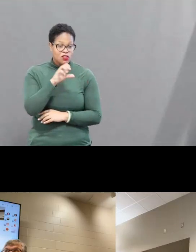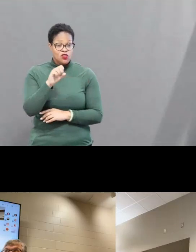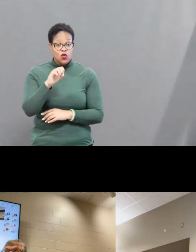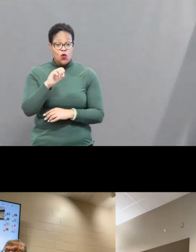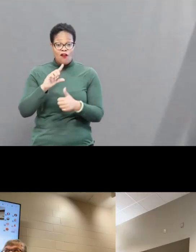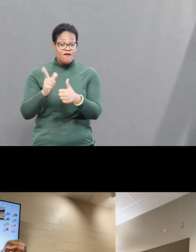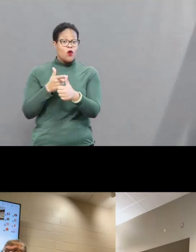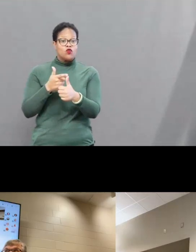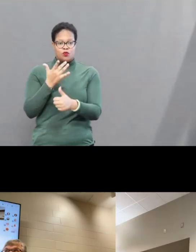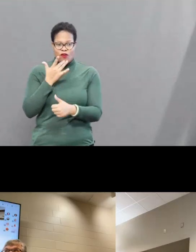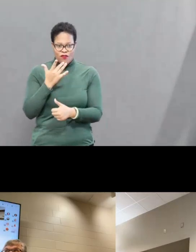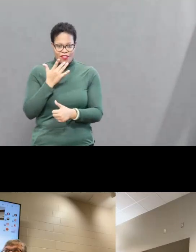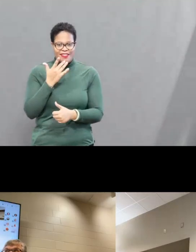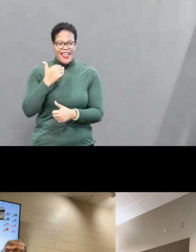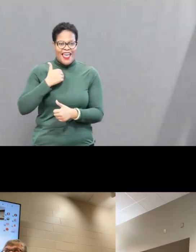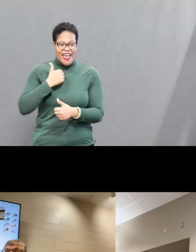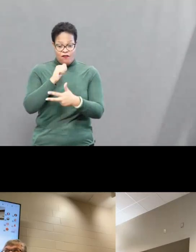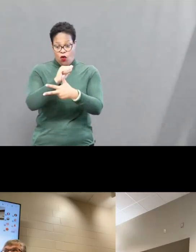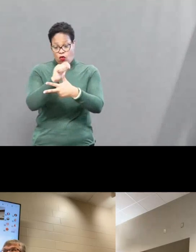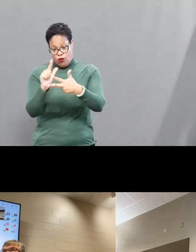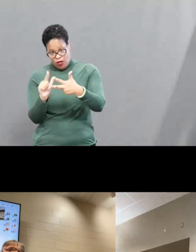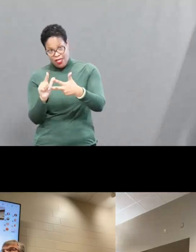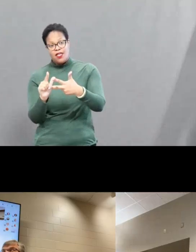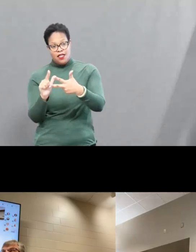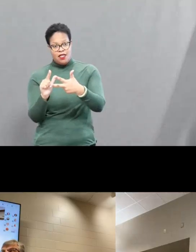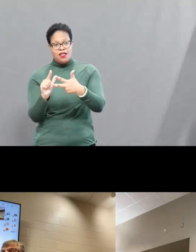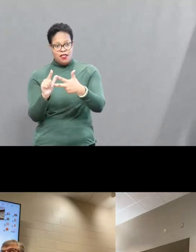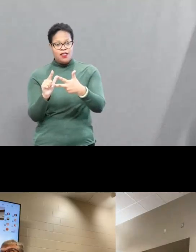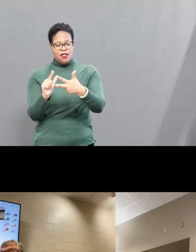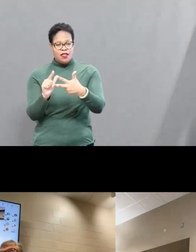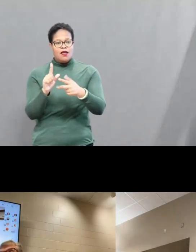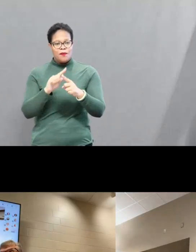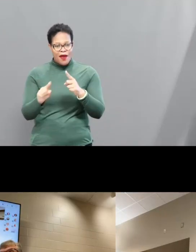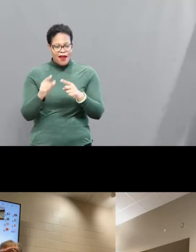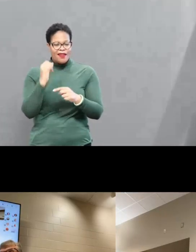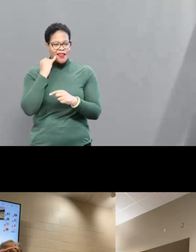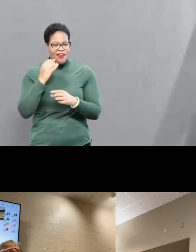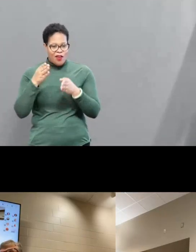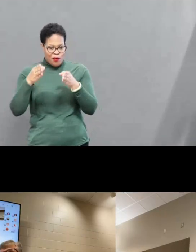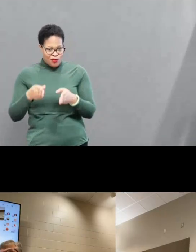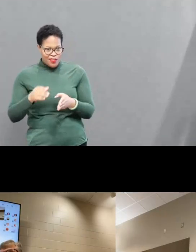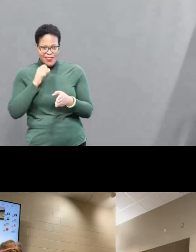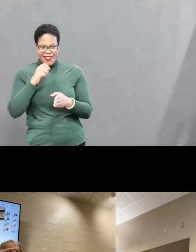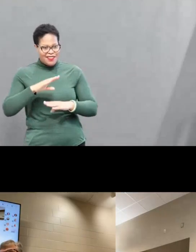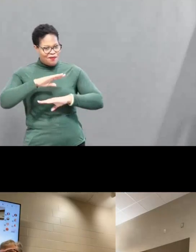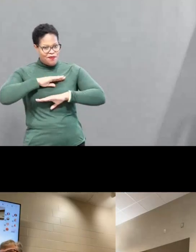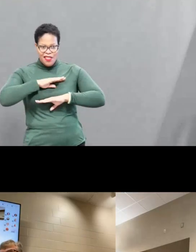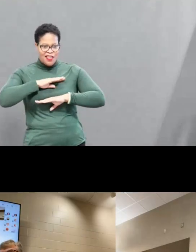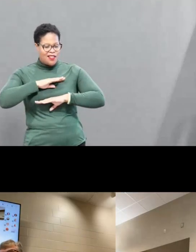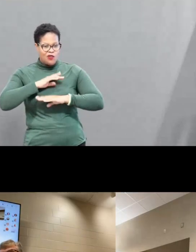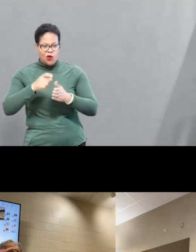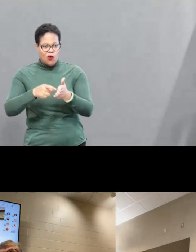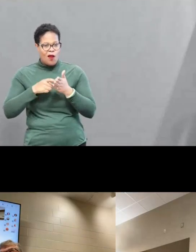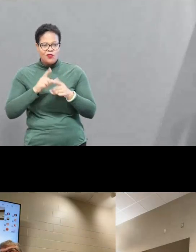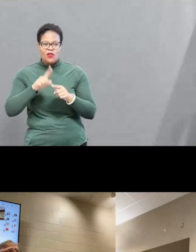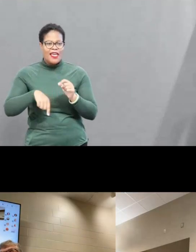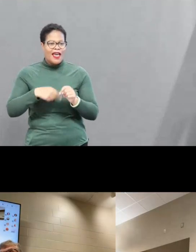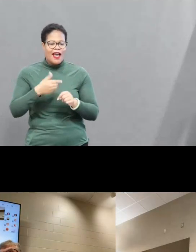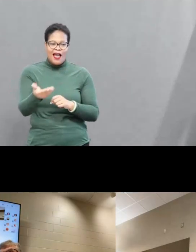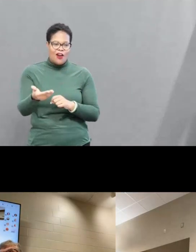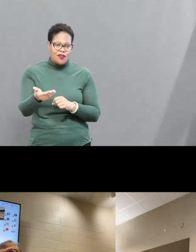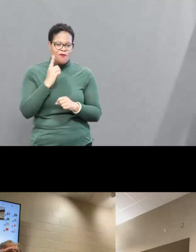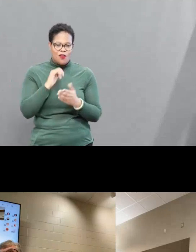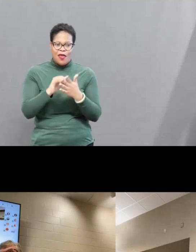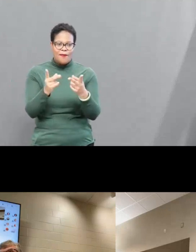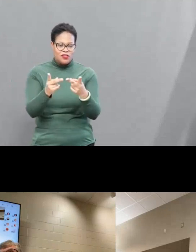our first preference would be to have all three of those. But if someone doesn't meet the requirements, we can't hire them